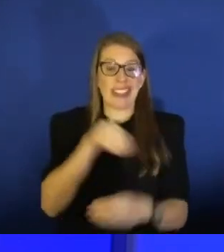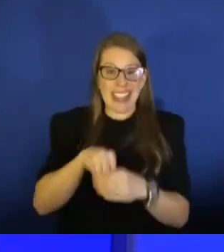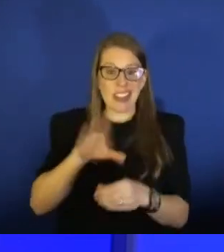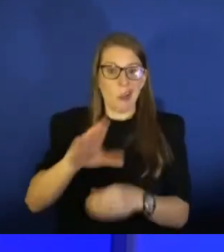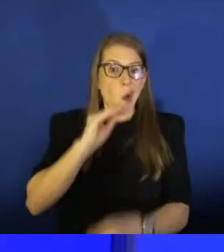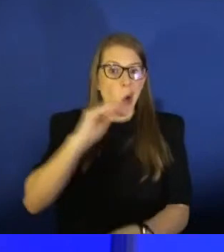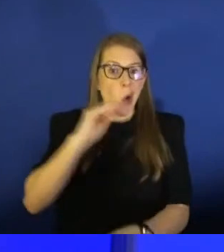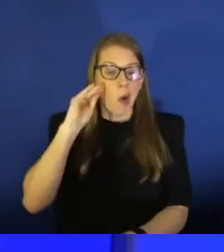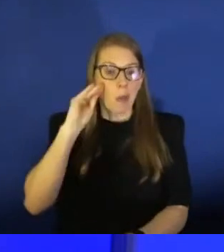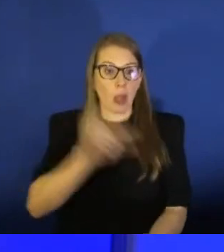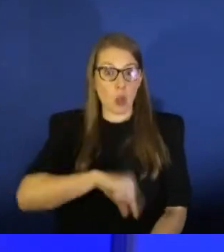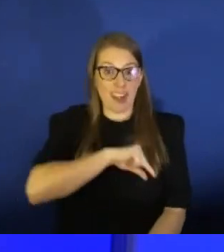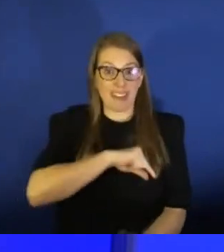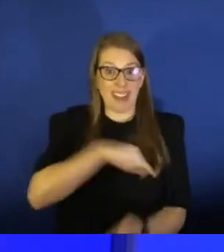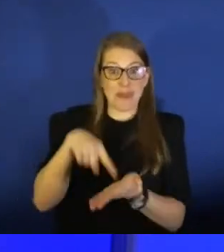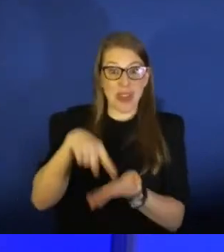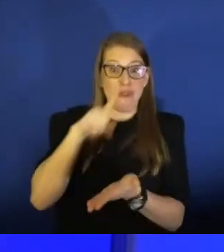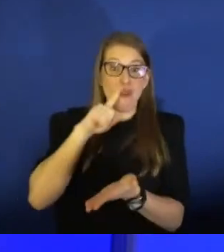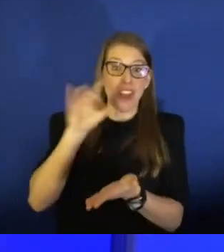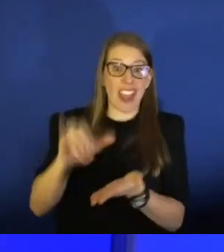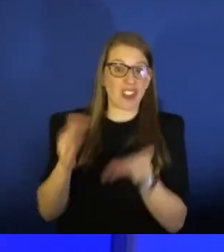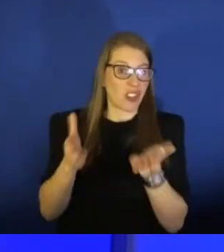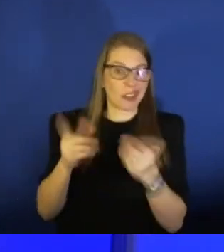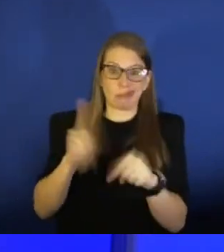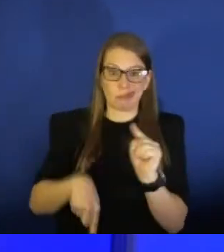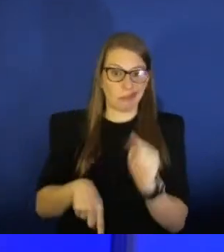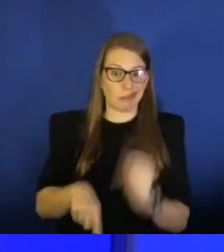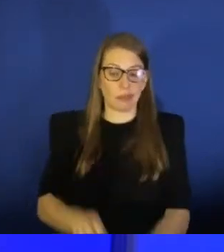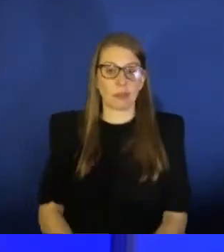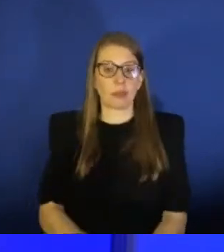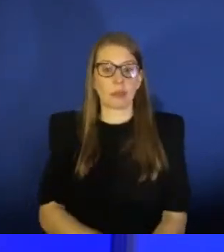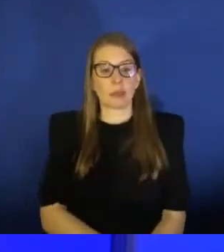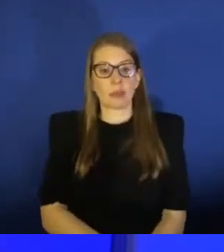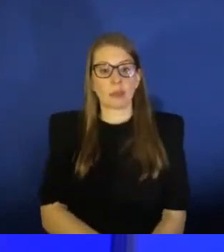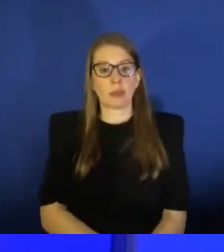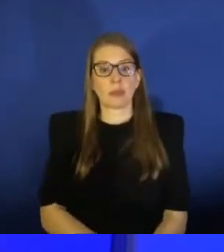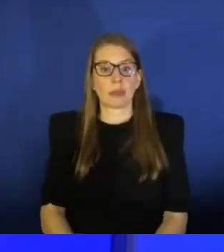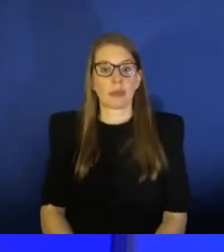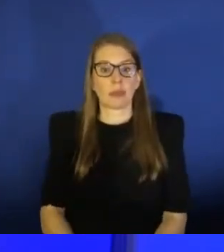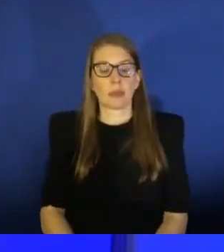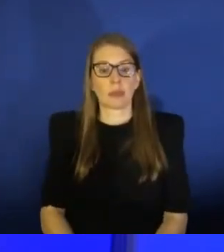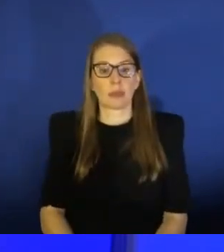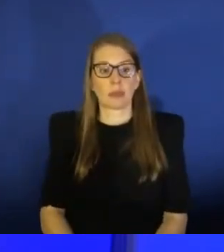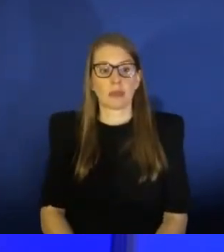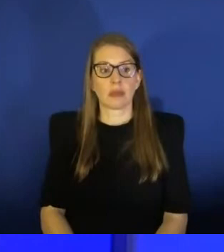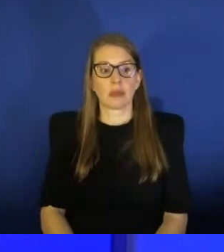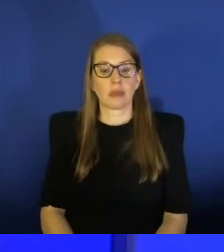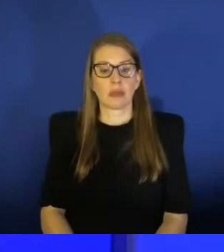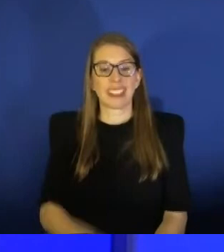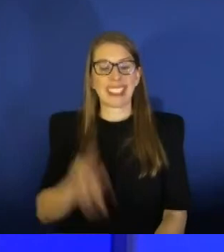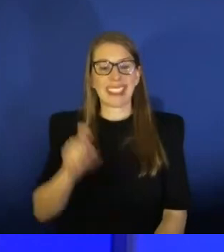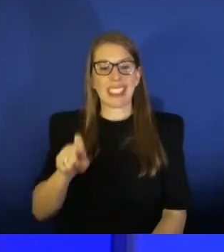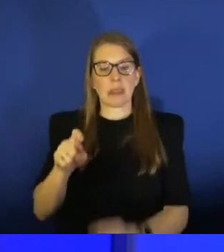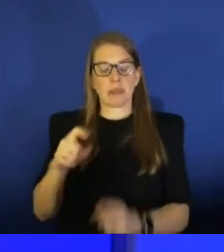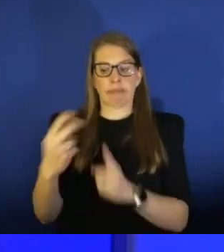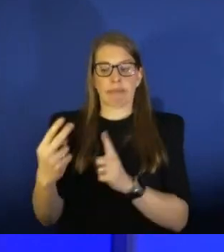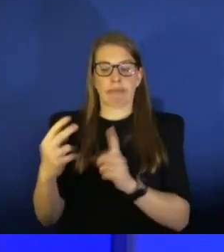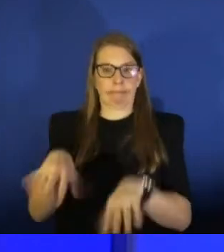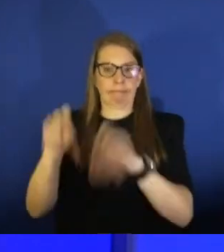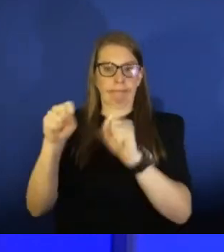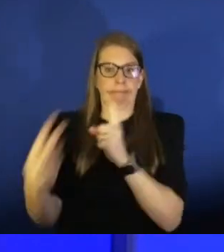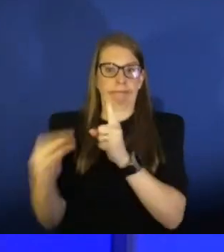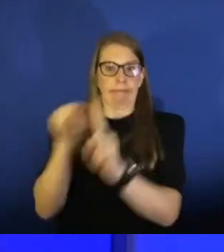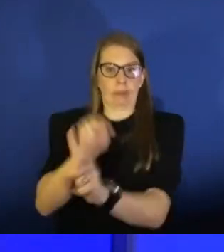to bill for that service. So it needs to be viewed from the rural lens, I believe, and unfortunately a lot